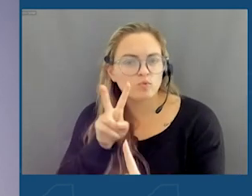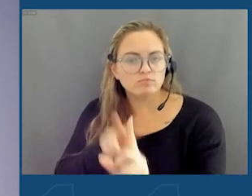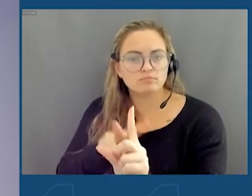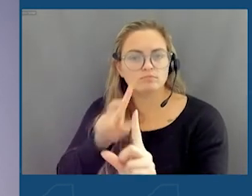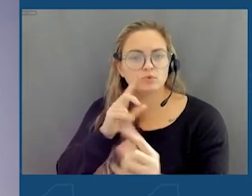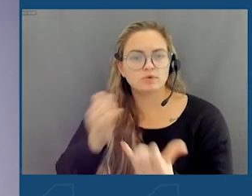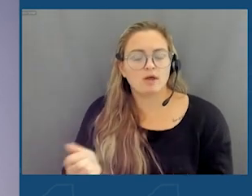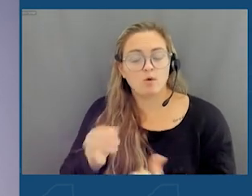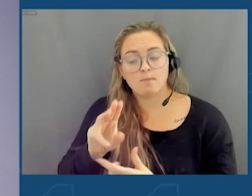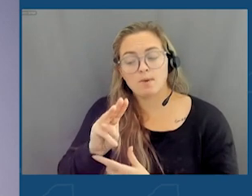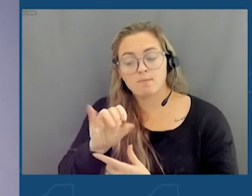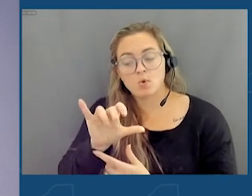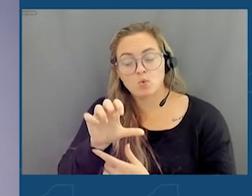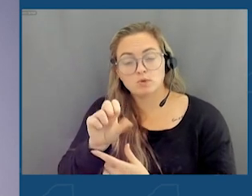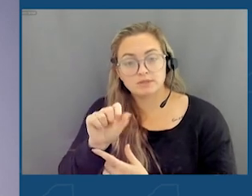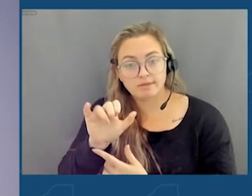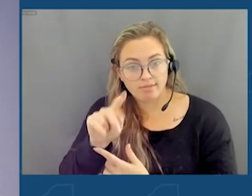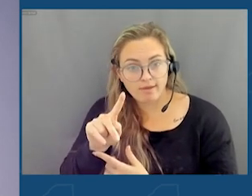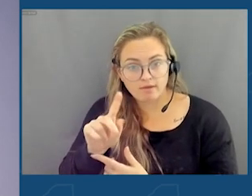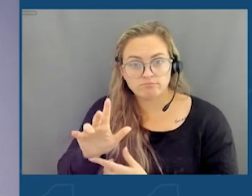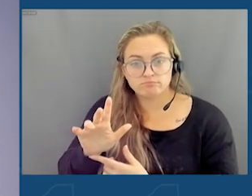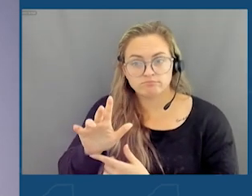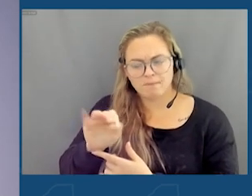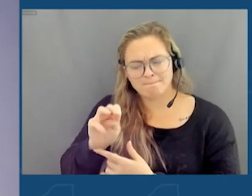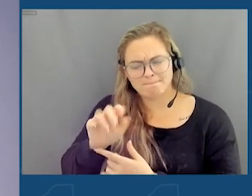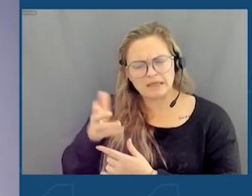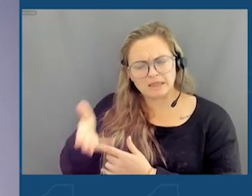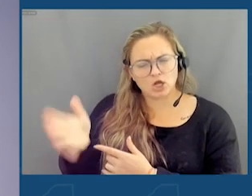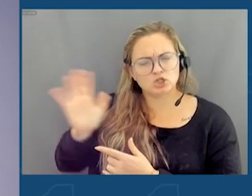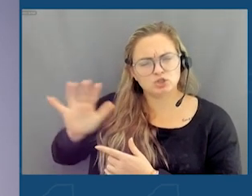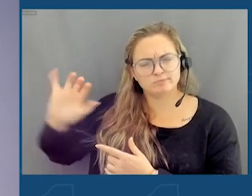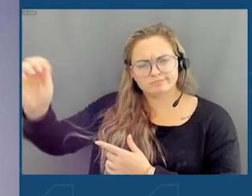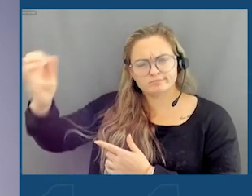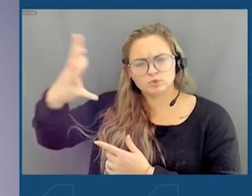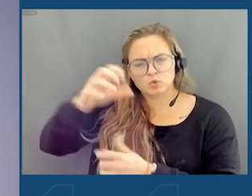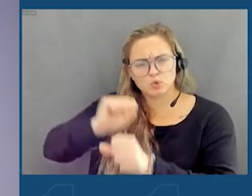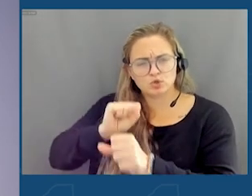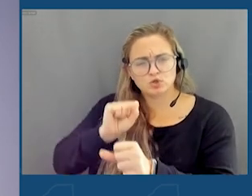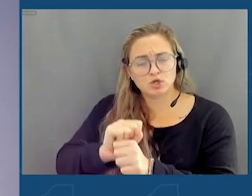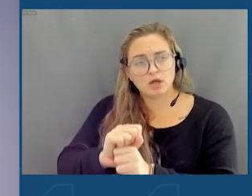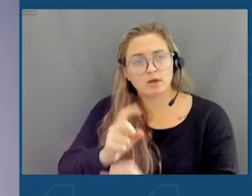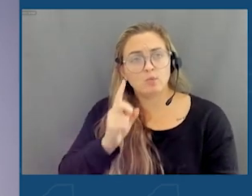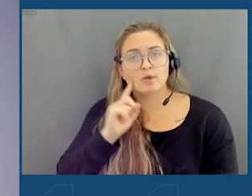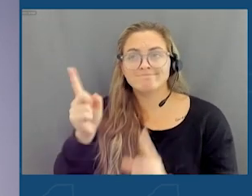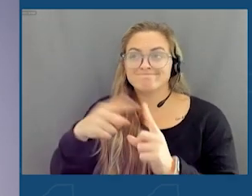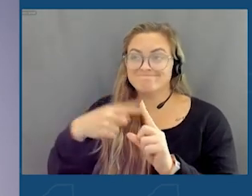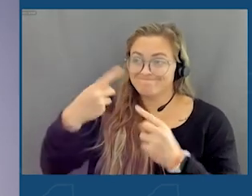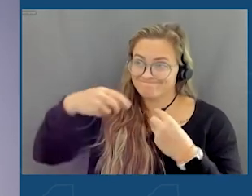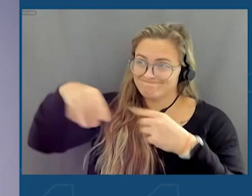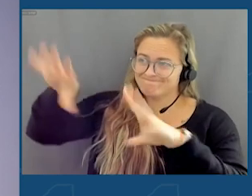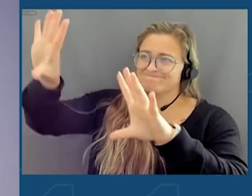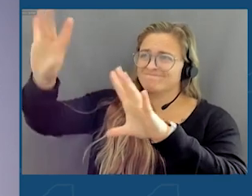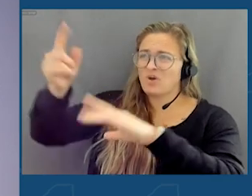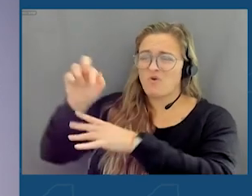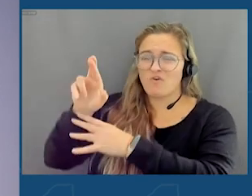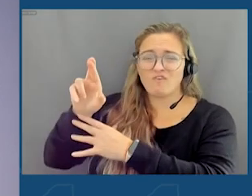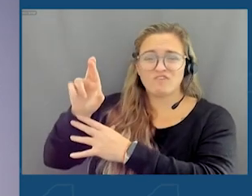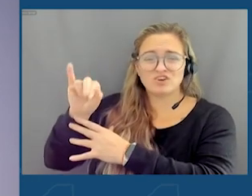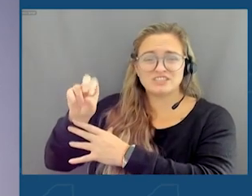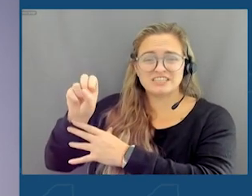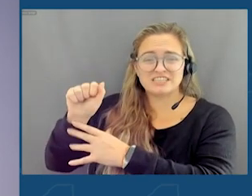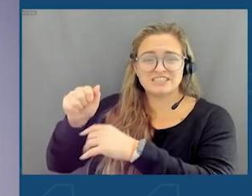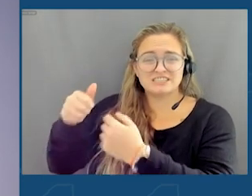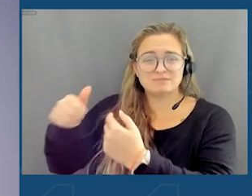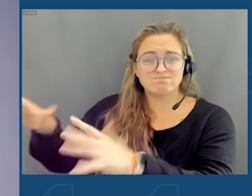there where there used to be solar jobs. We'd wave to them as they went overseas. Now we have a policy and